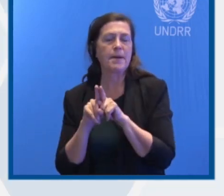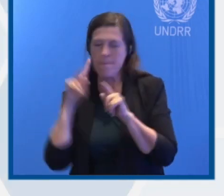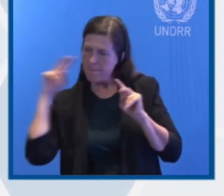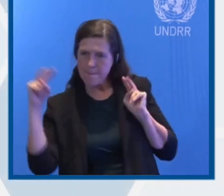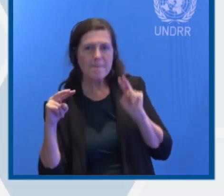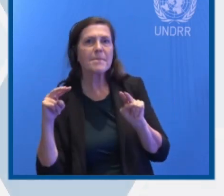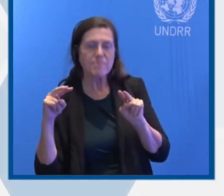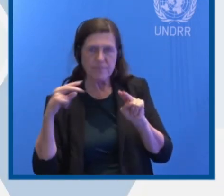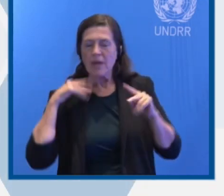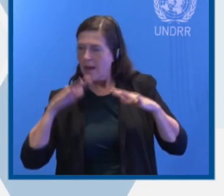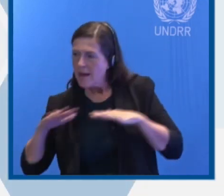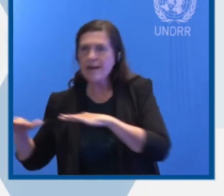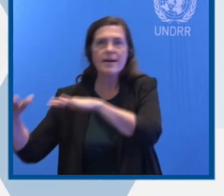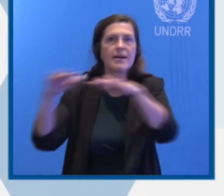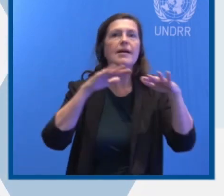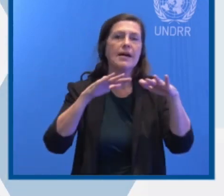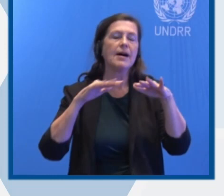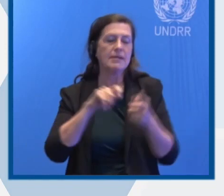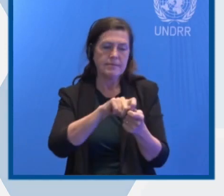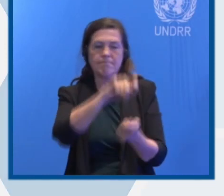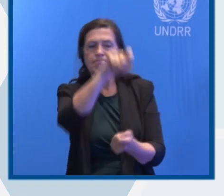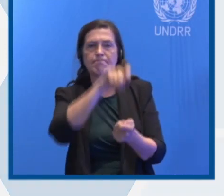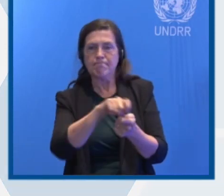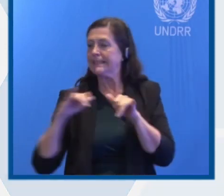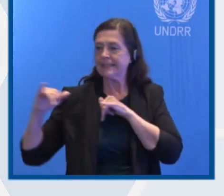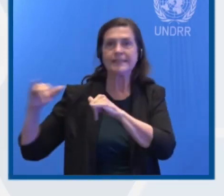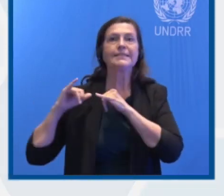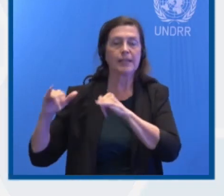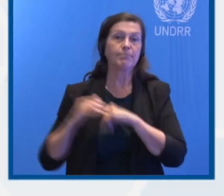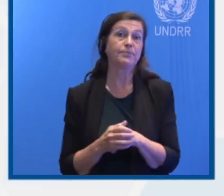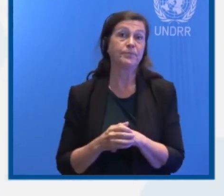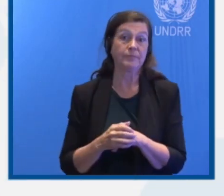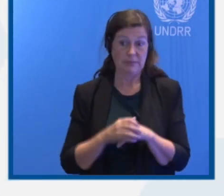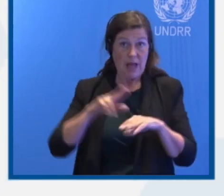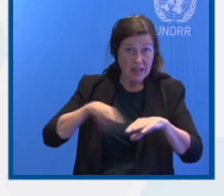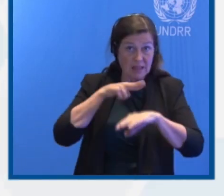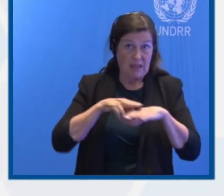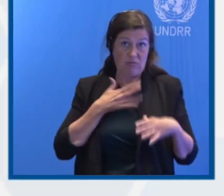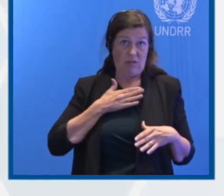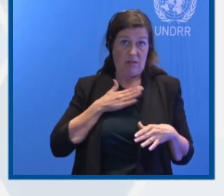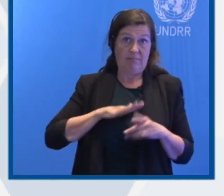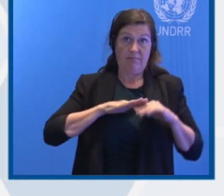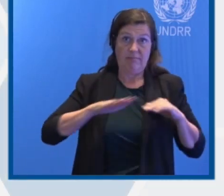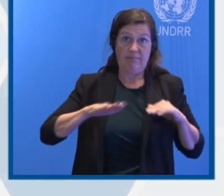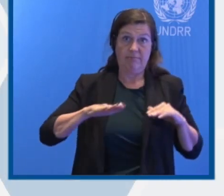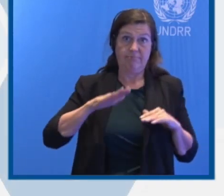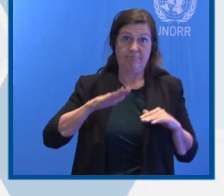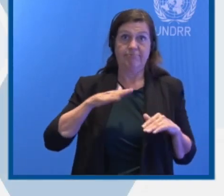crisis management operators, and both at the national and international